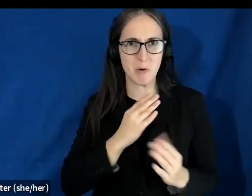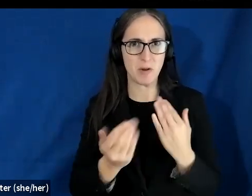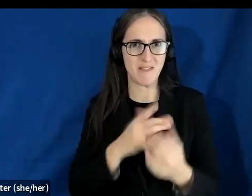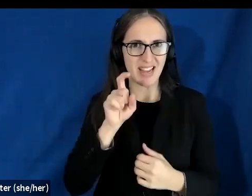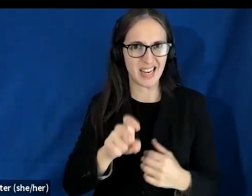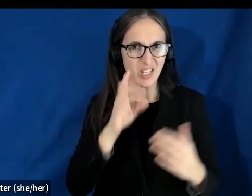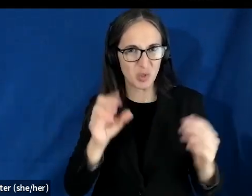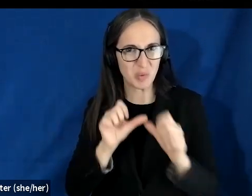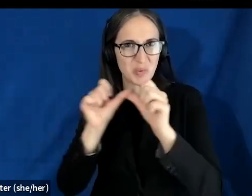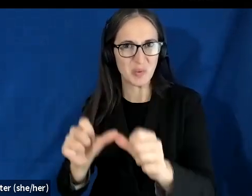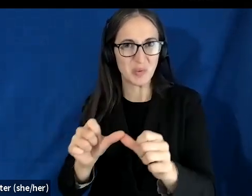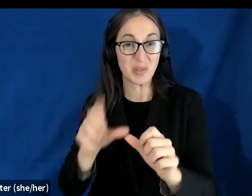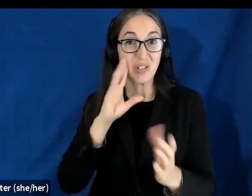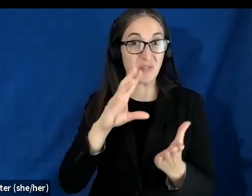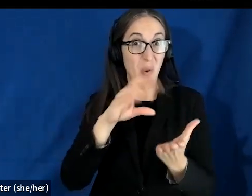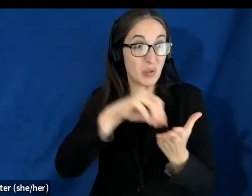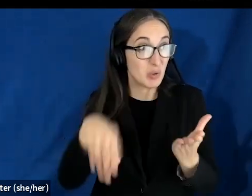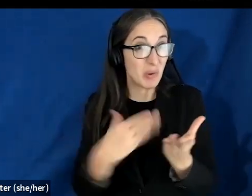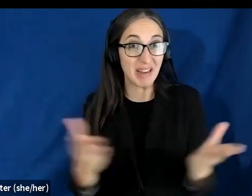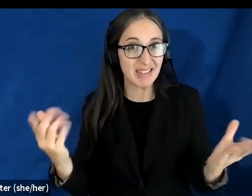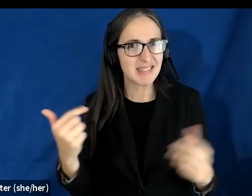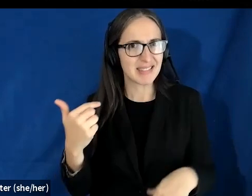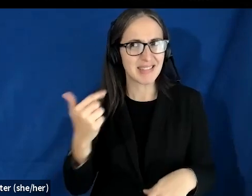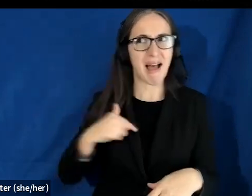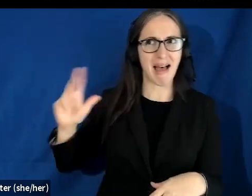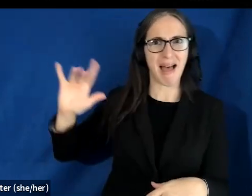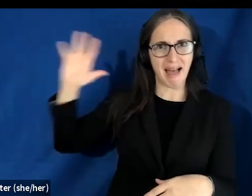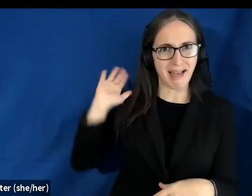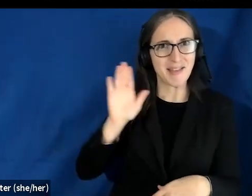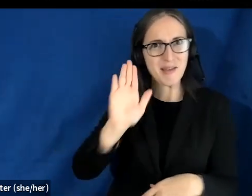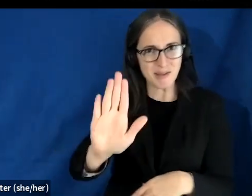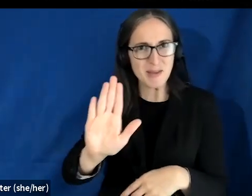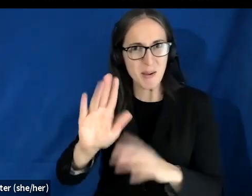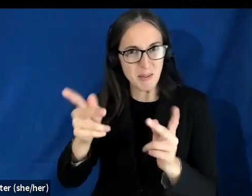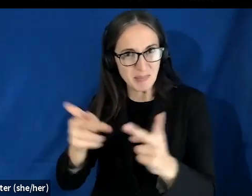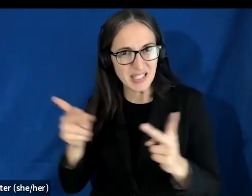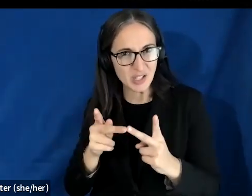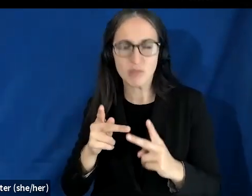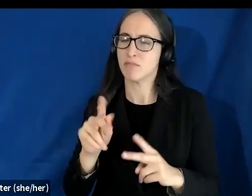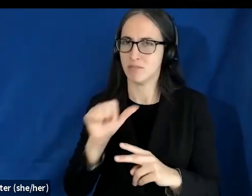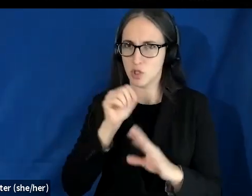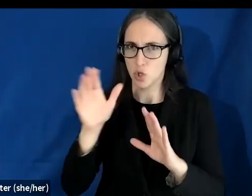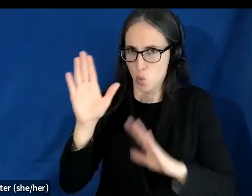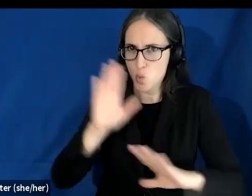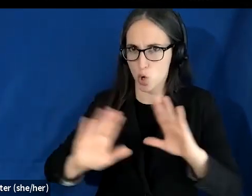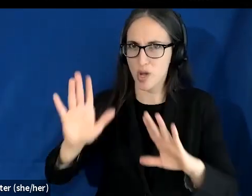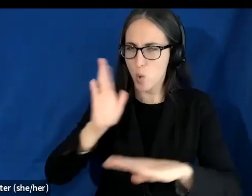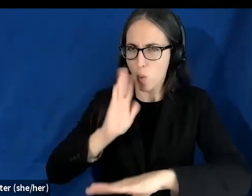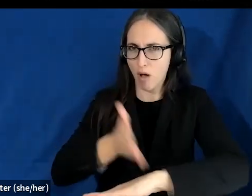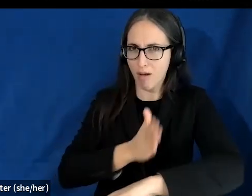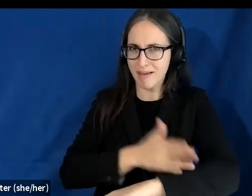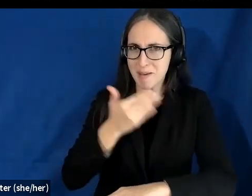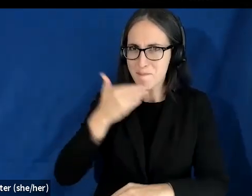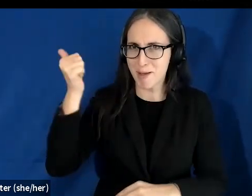students, hey, I was once where you are, so don't worry, it will get better, okay? So here are some of the things that I